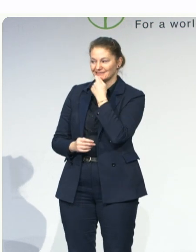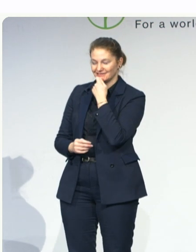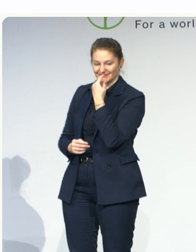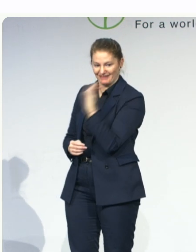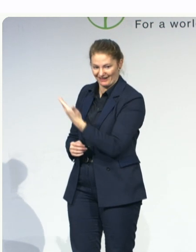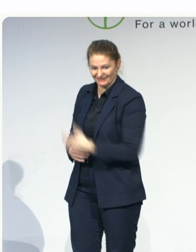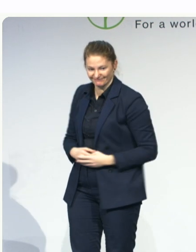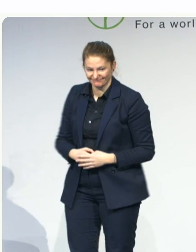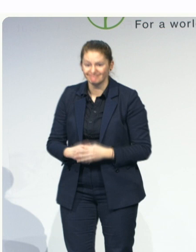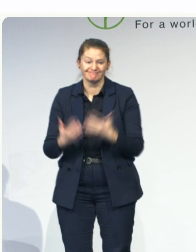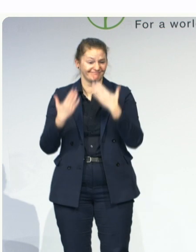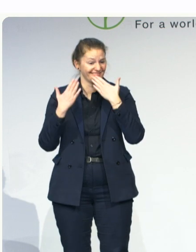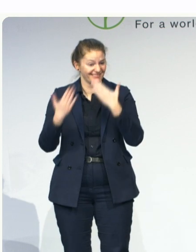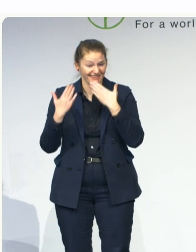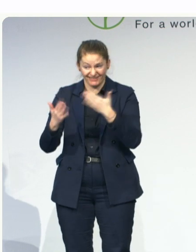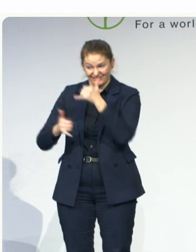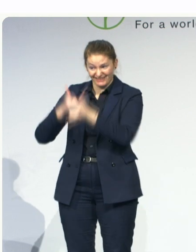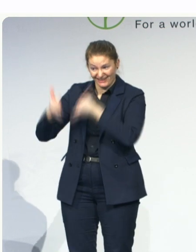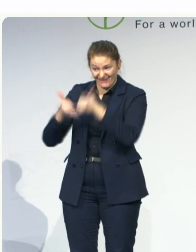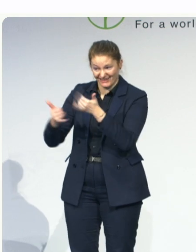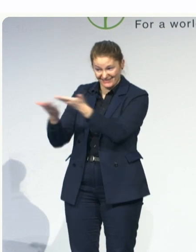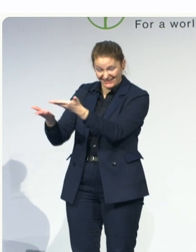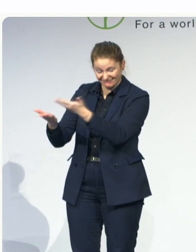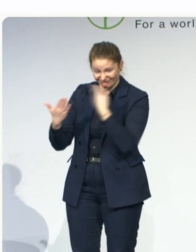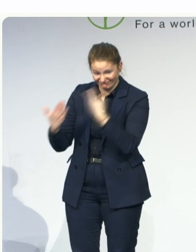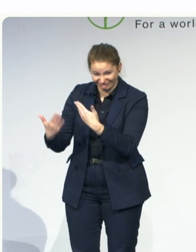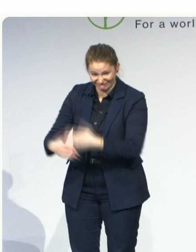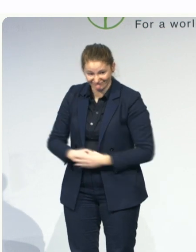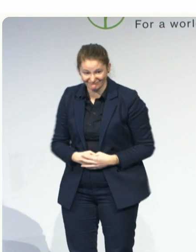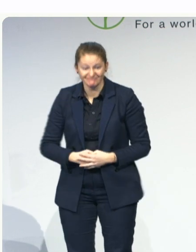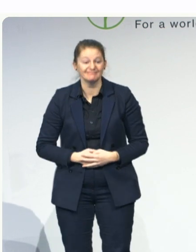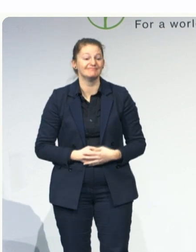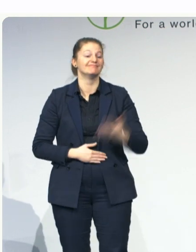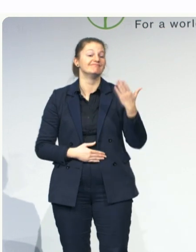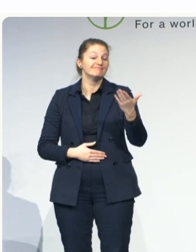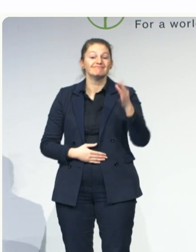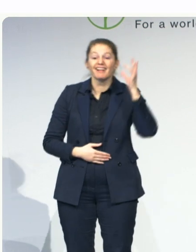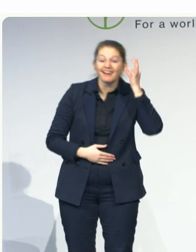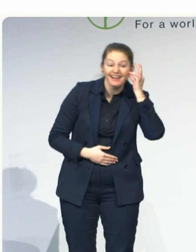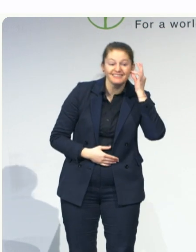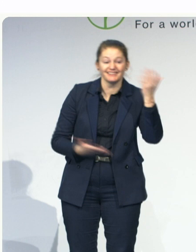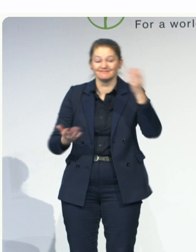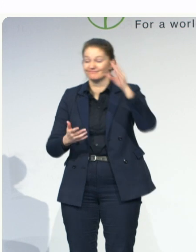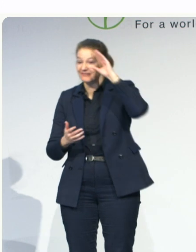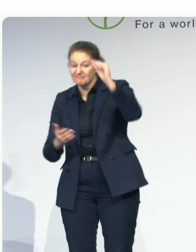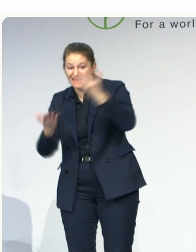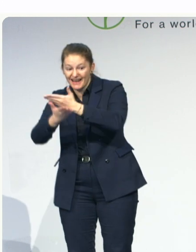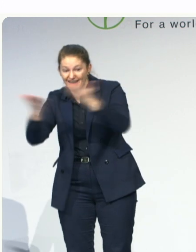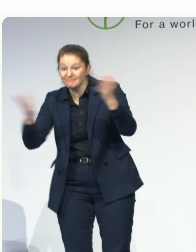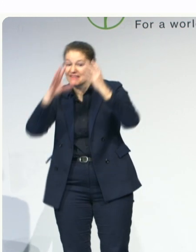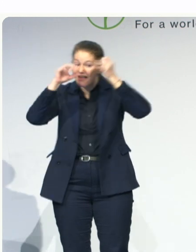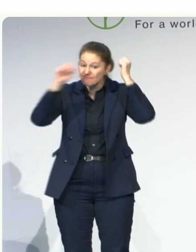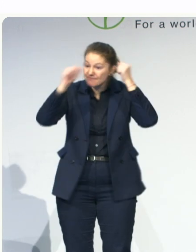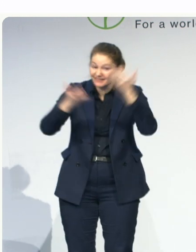Thank you, Caroline. Ladies and gentlemen, dear ambassadors, excuse me, Your